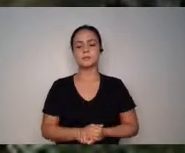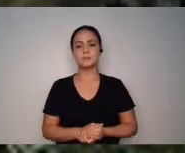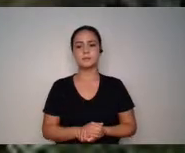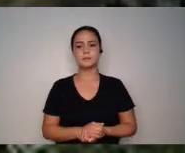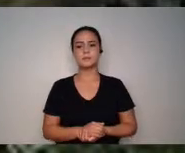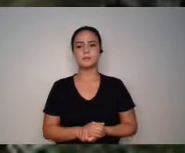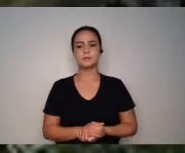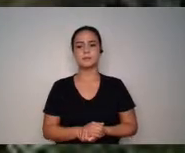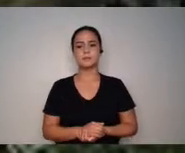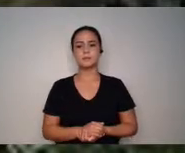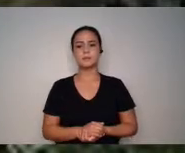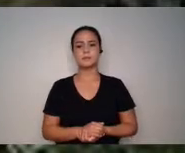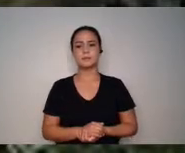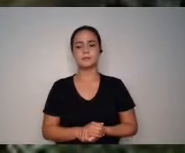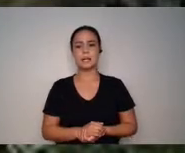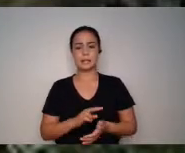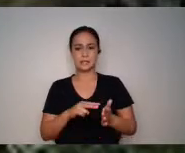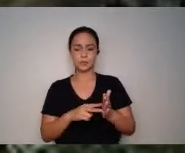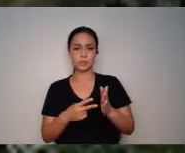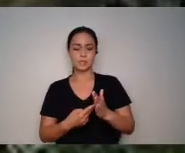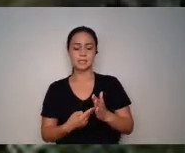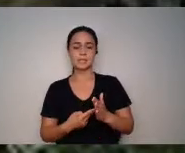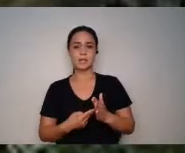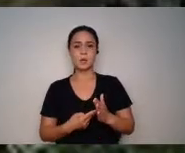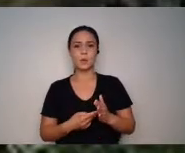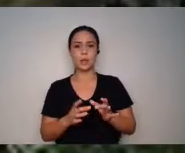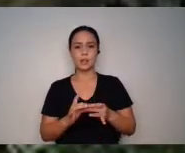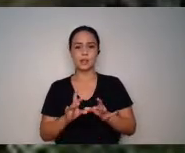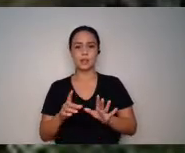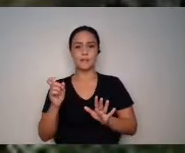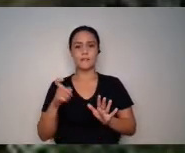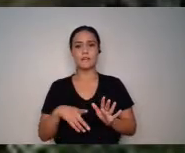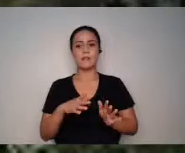Cures, and which has a Portuguese